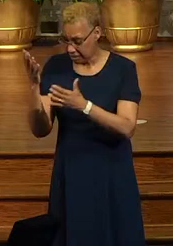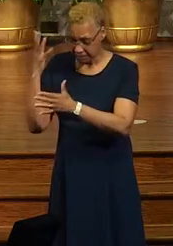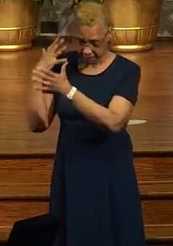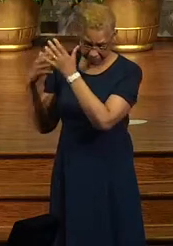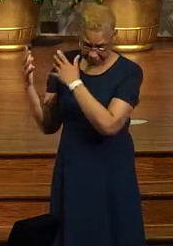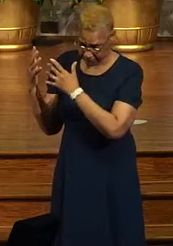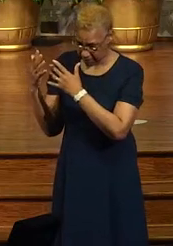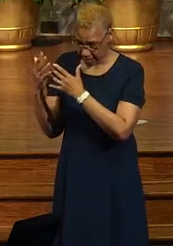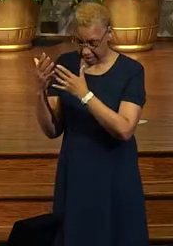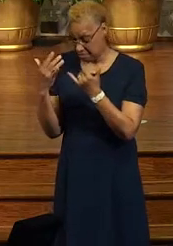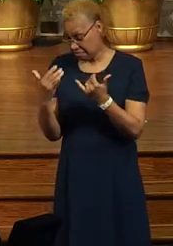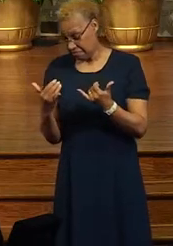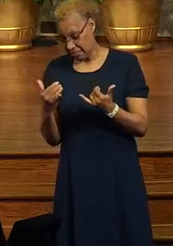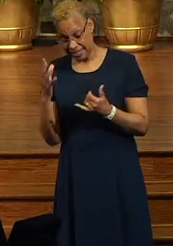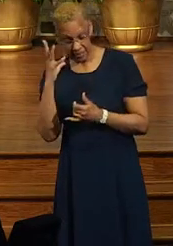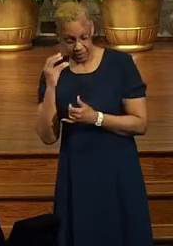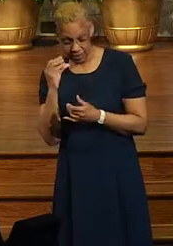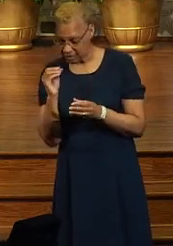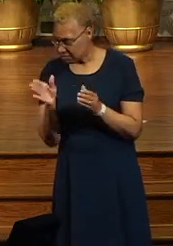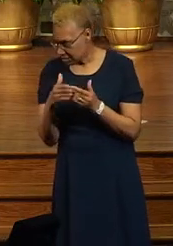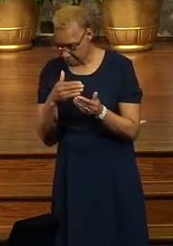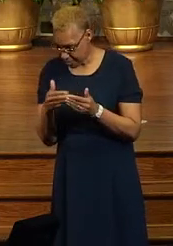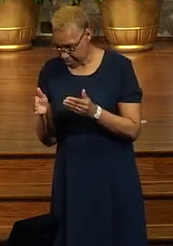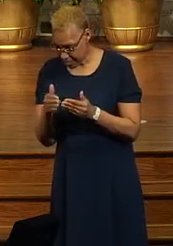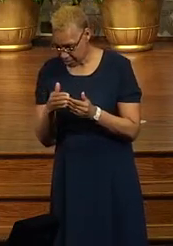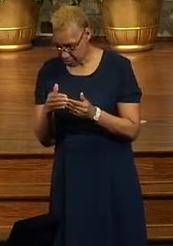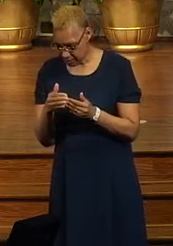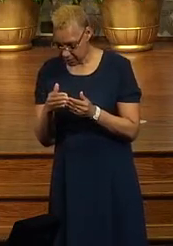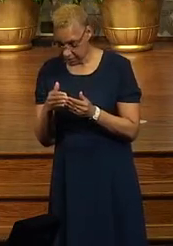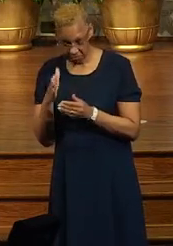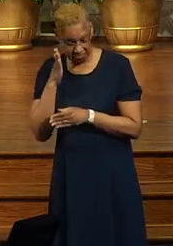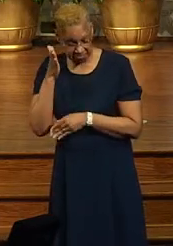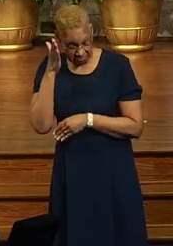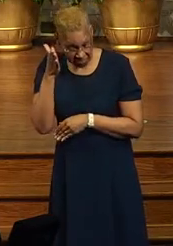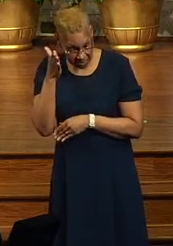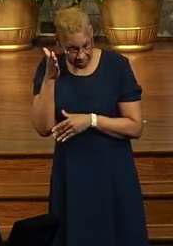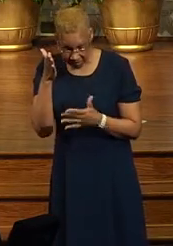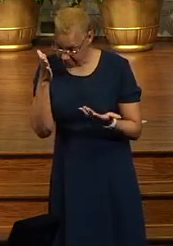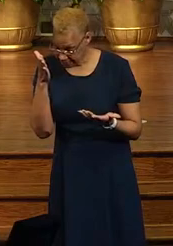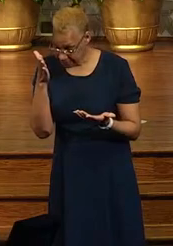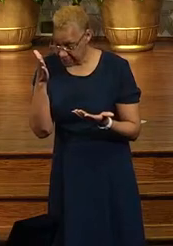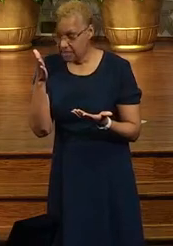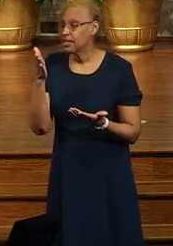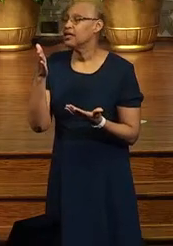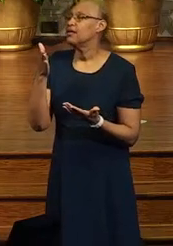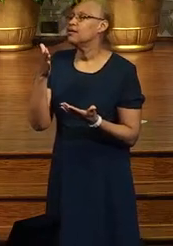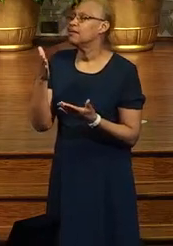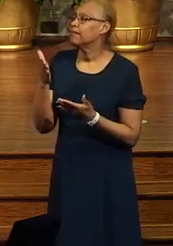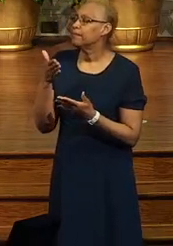might be, that where they're going to is greater